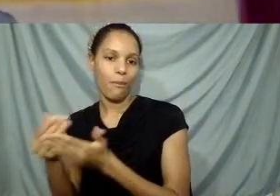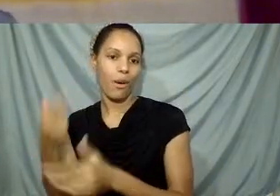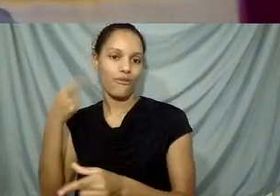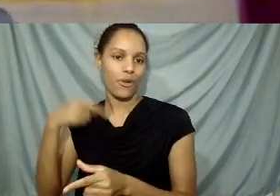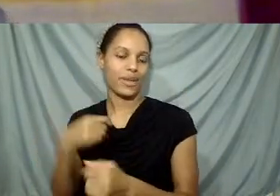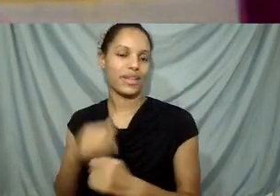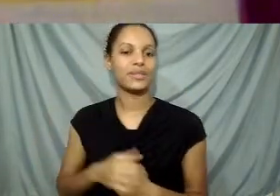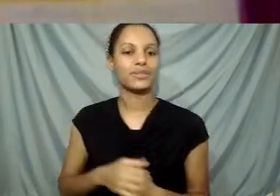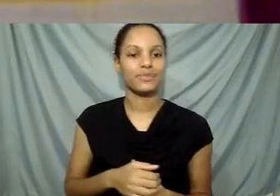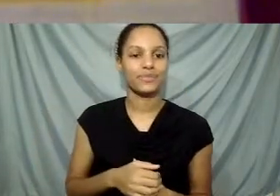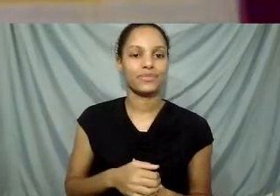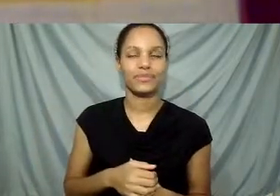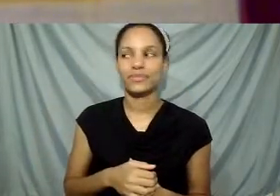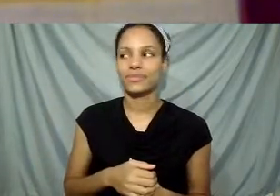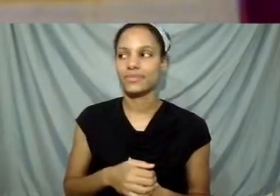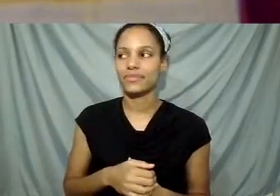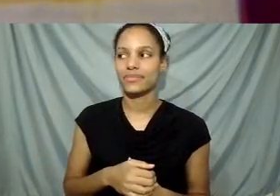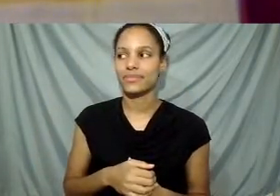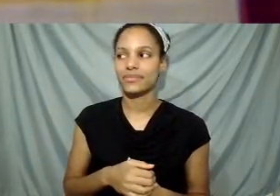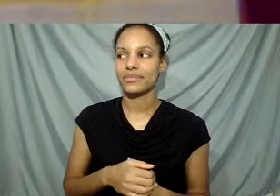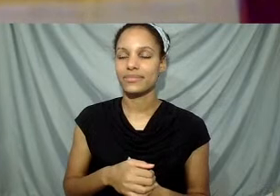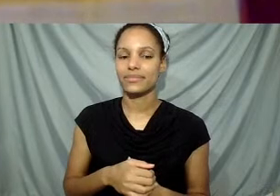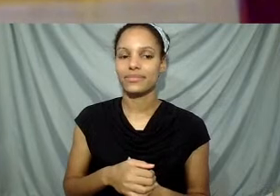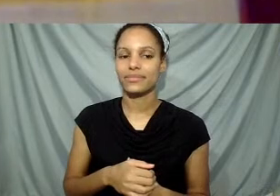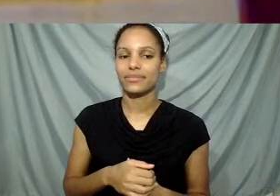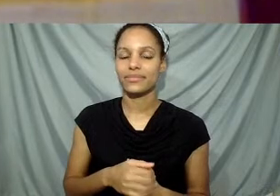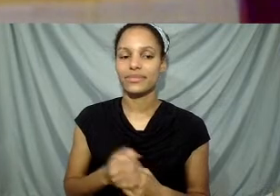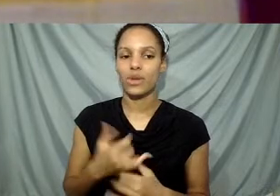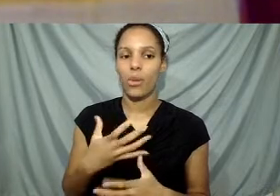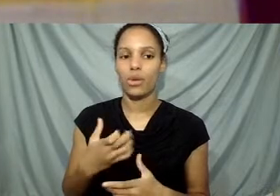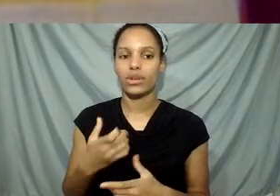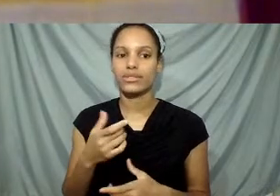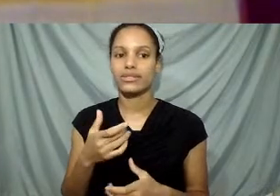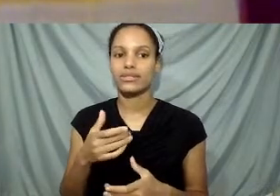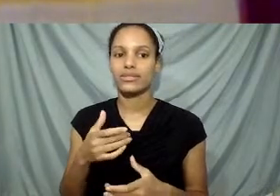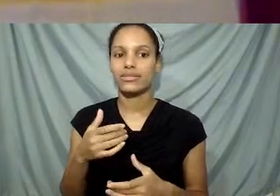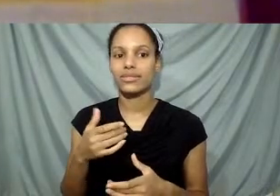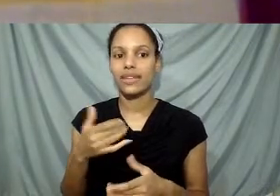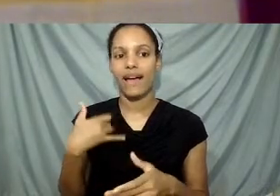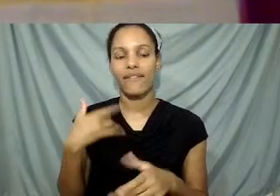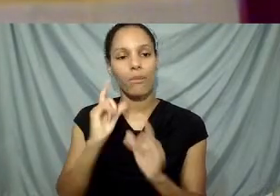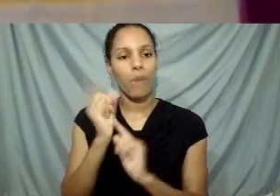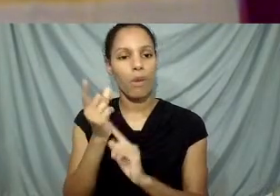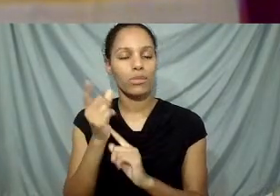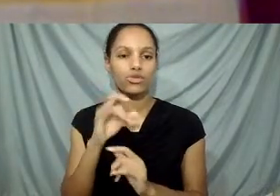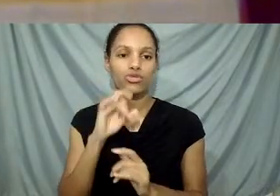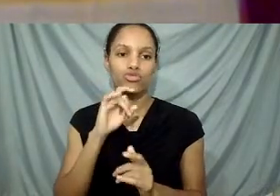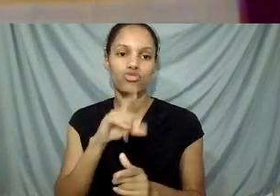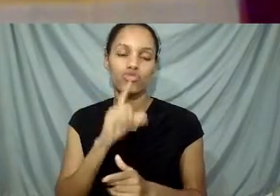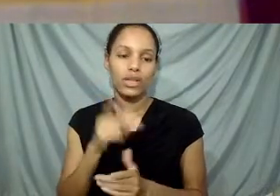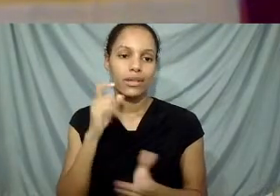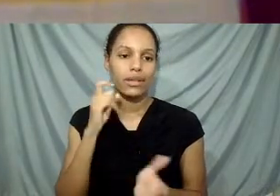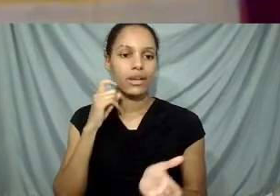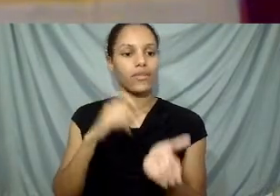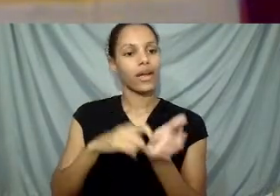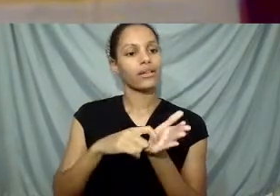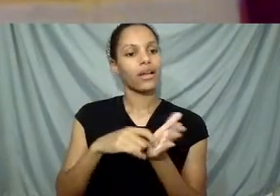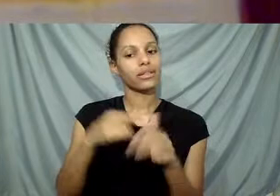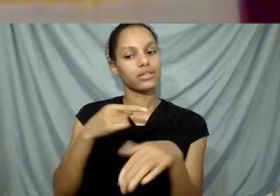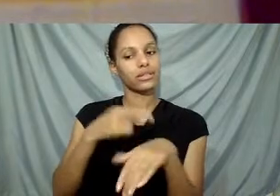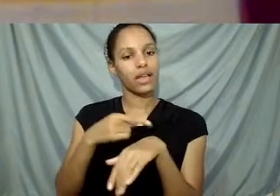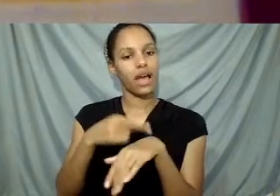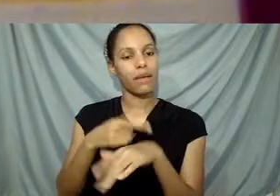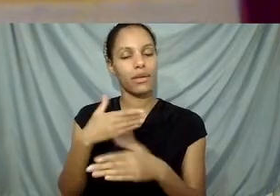And I would like to just kind of take a moment to acknowledge the times and how grateful I am for